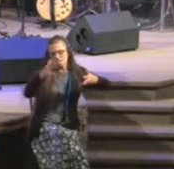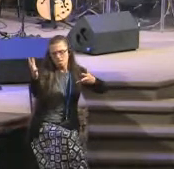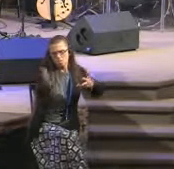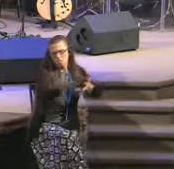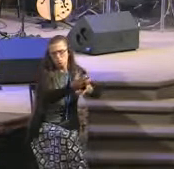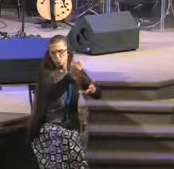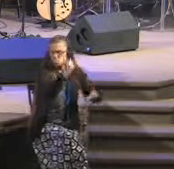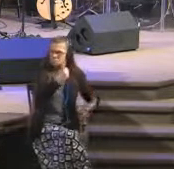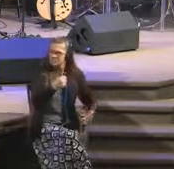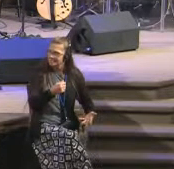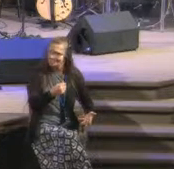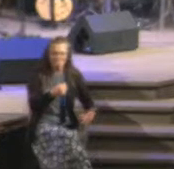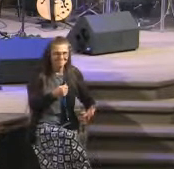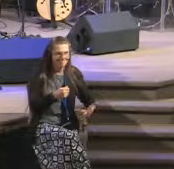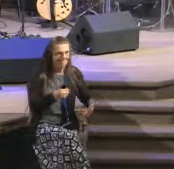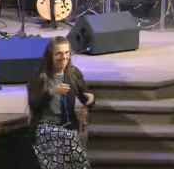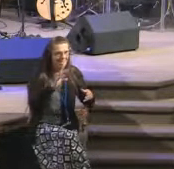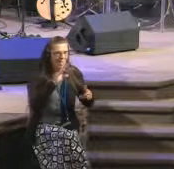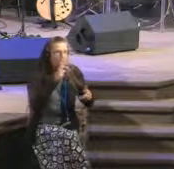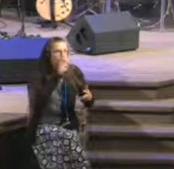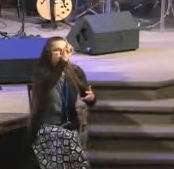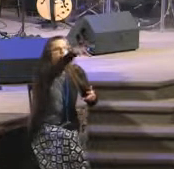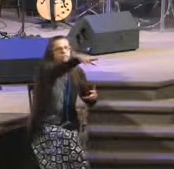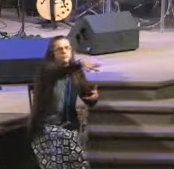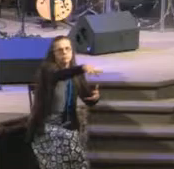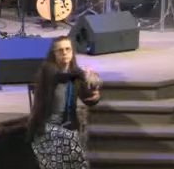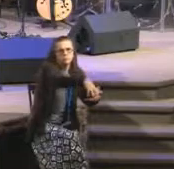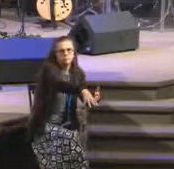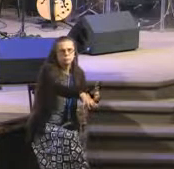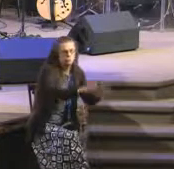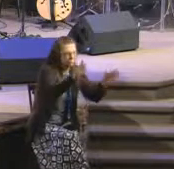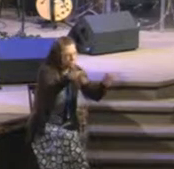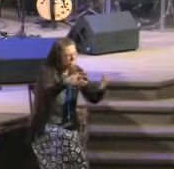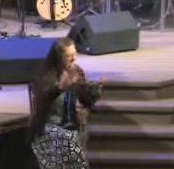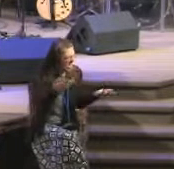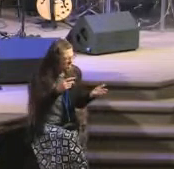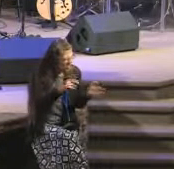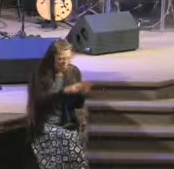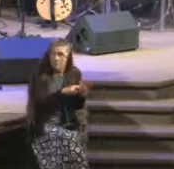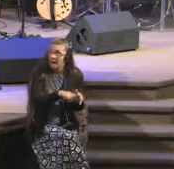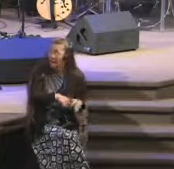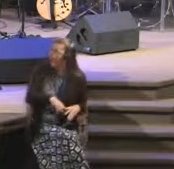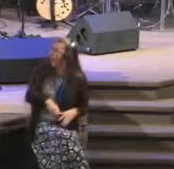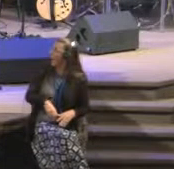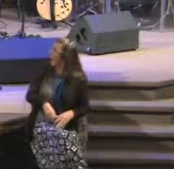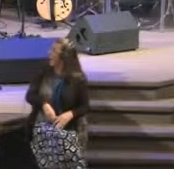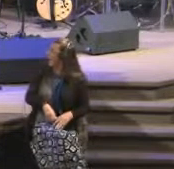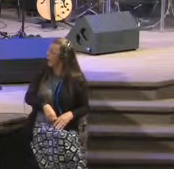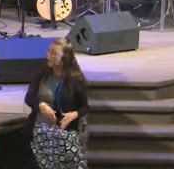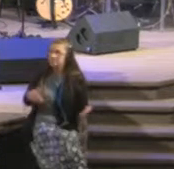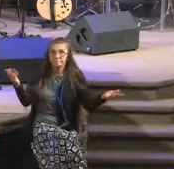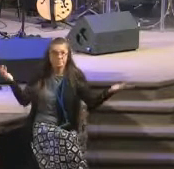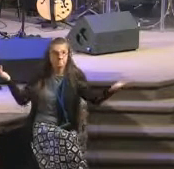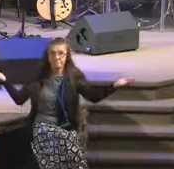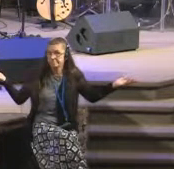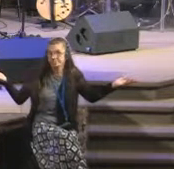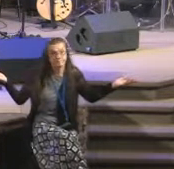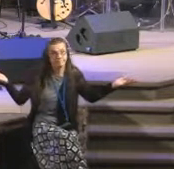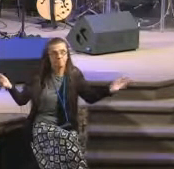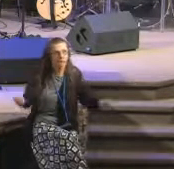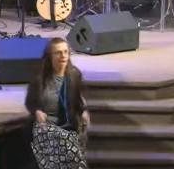that? Vomits the people out of its mouth. How do you describe that sort of stuff? How do you describe